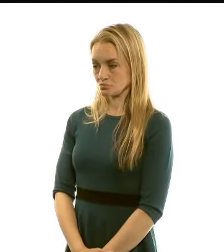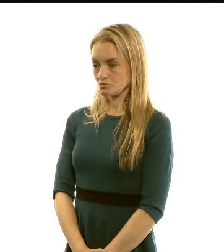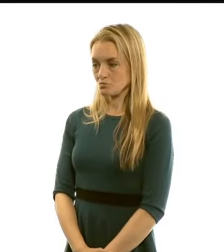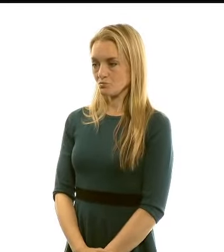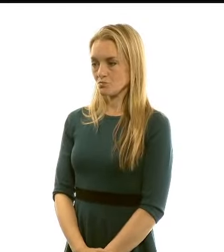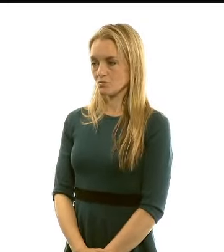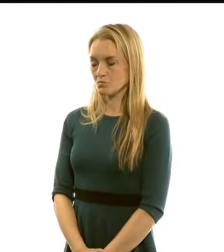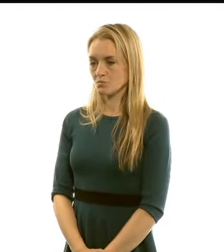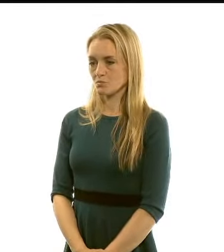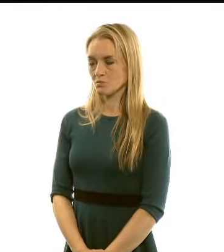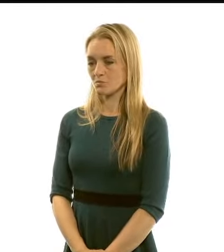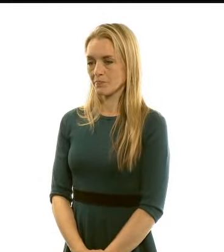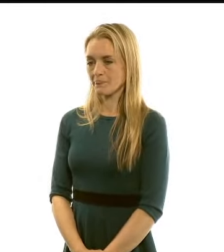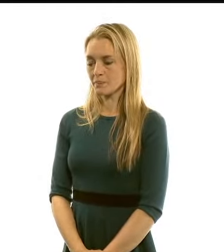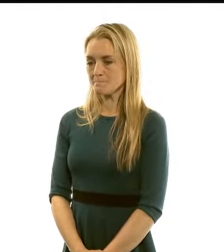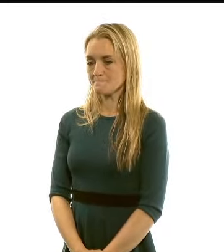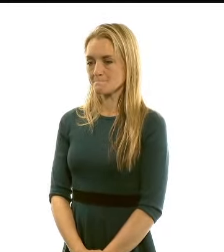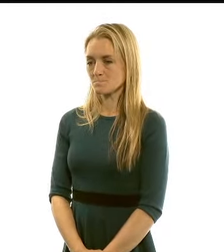Let's go.